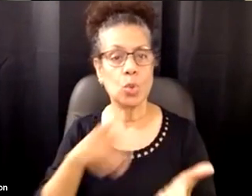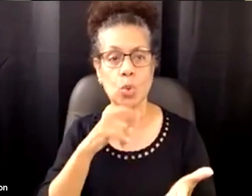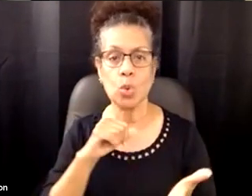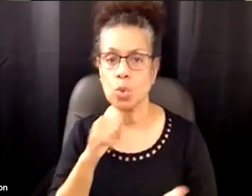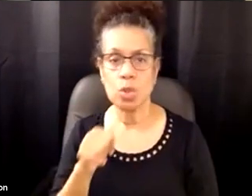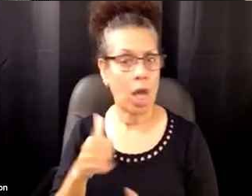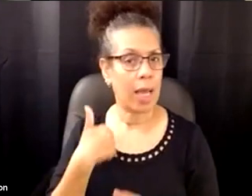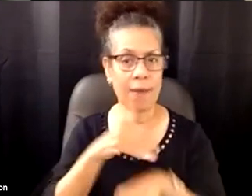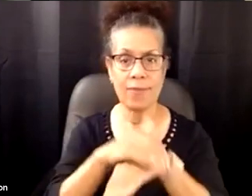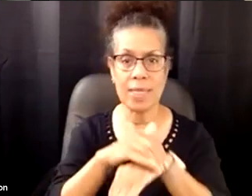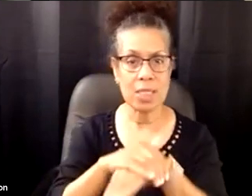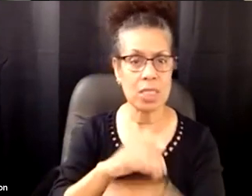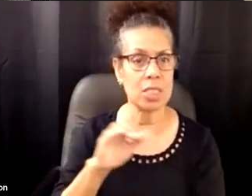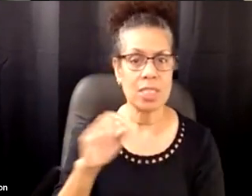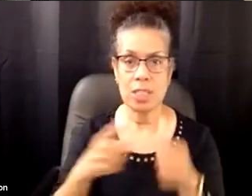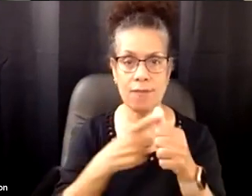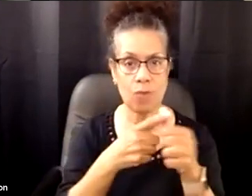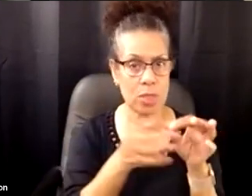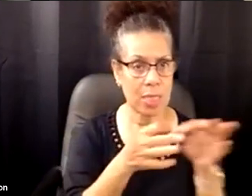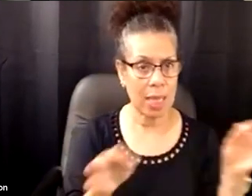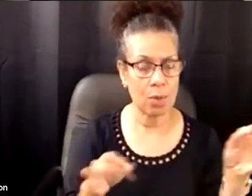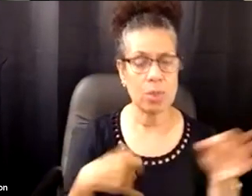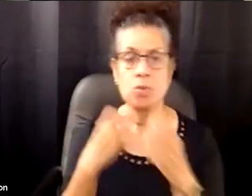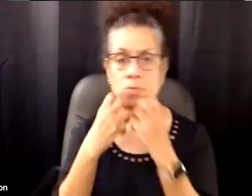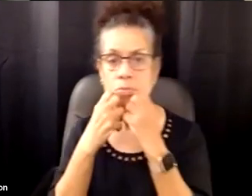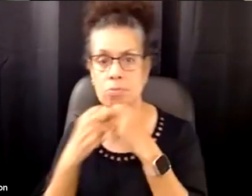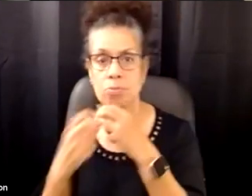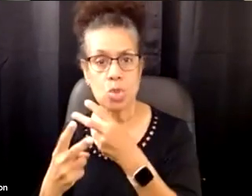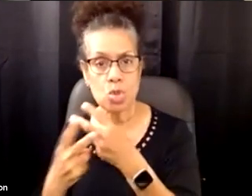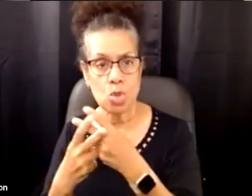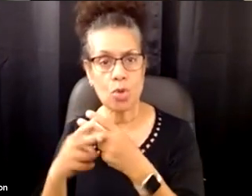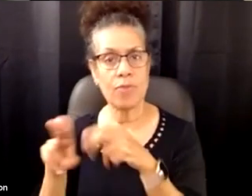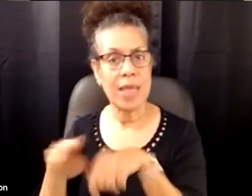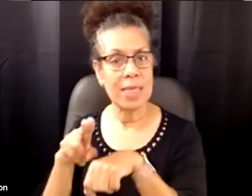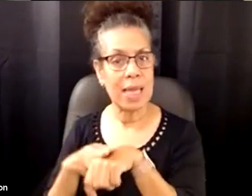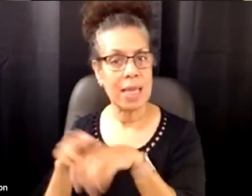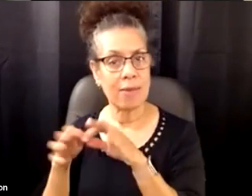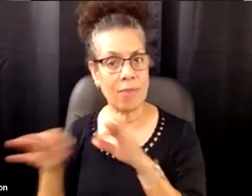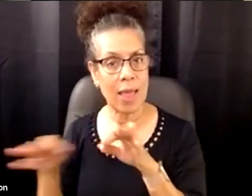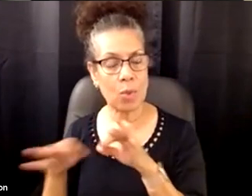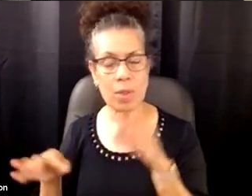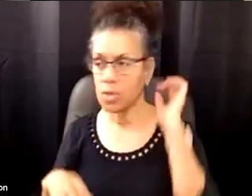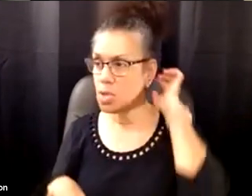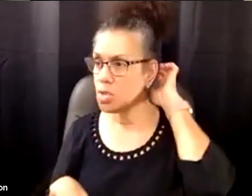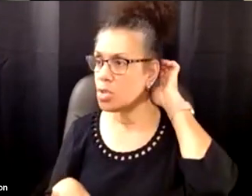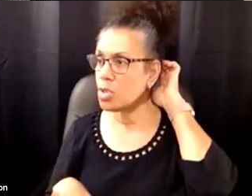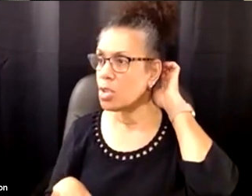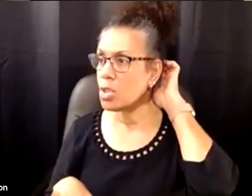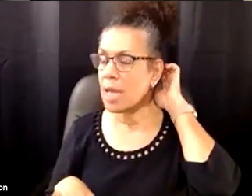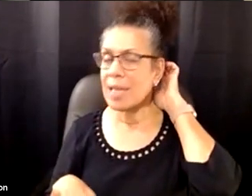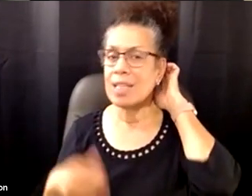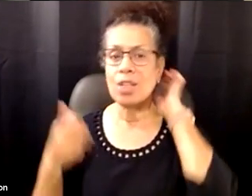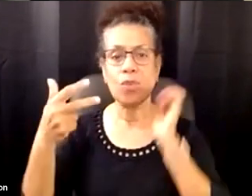language the benefits of preserving their uh their native language um and also just you know a few years past years